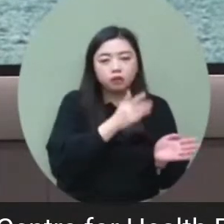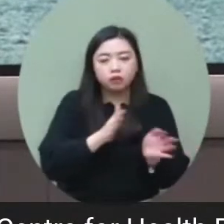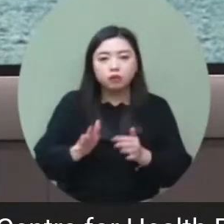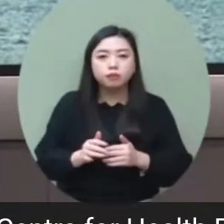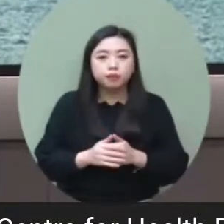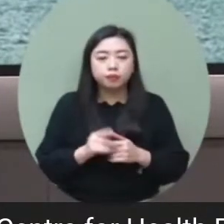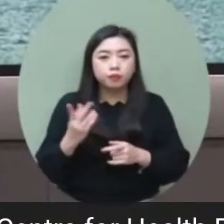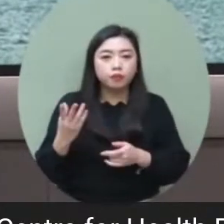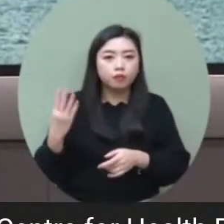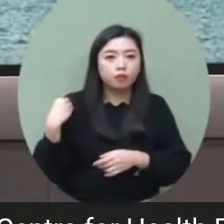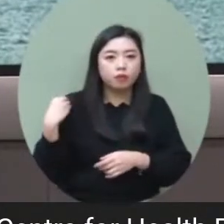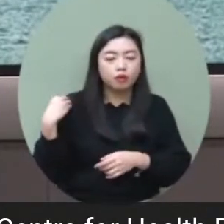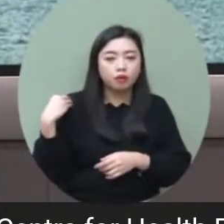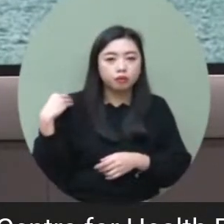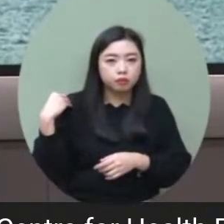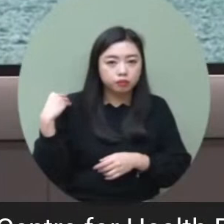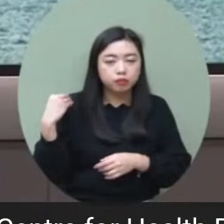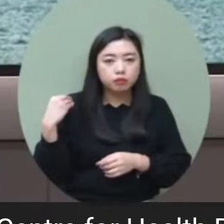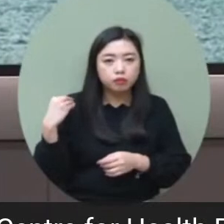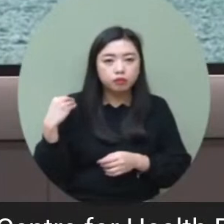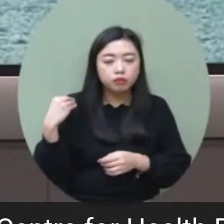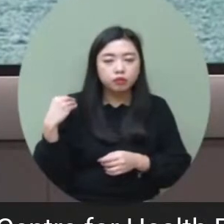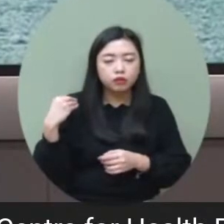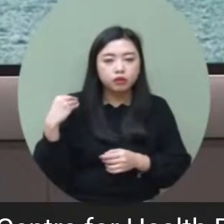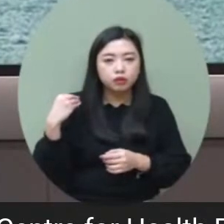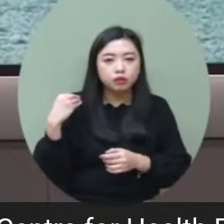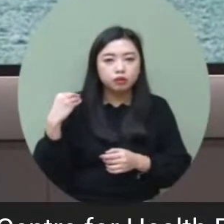3,941 were confirmed by the Public Health Laboratory.